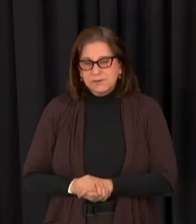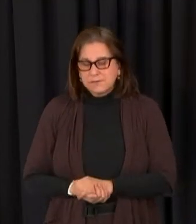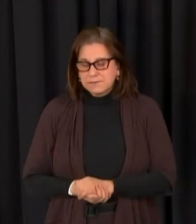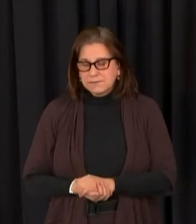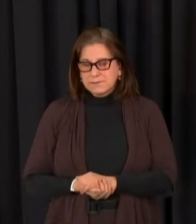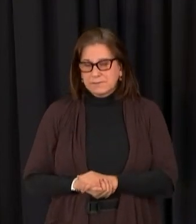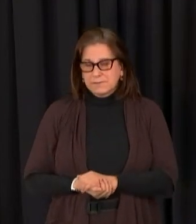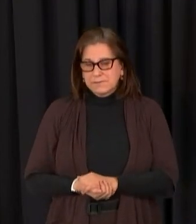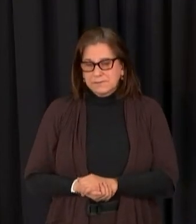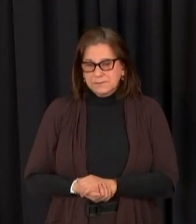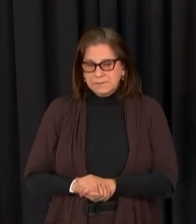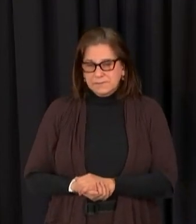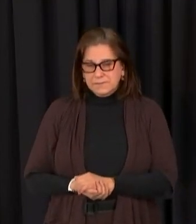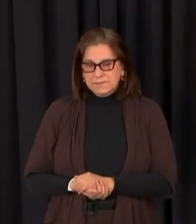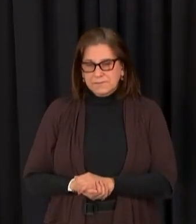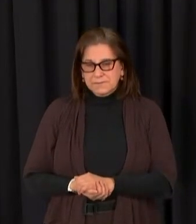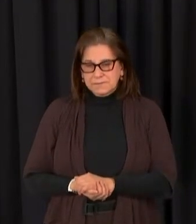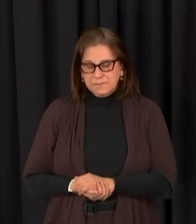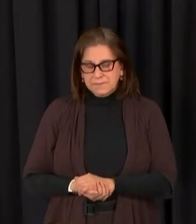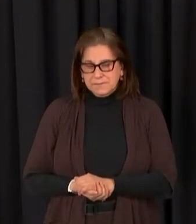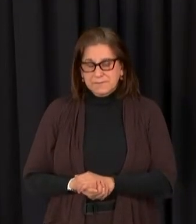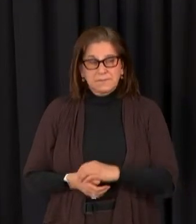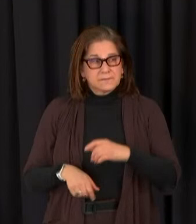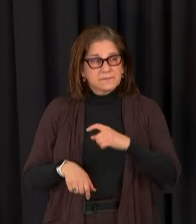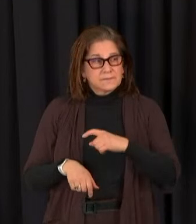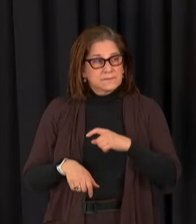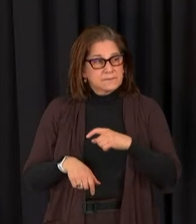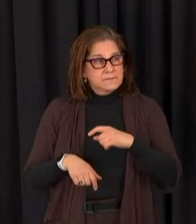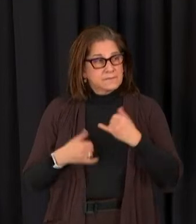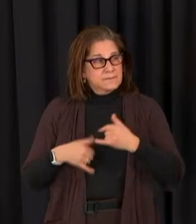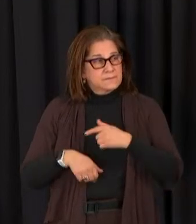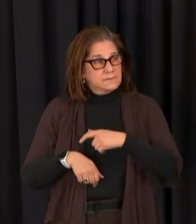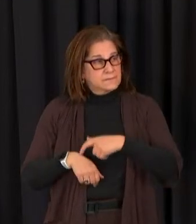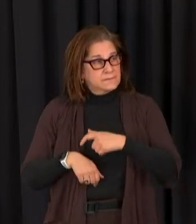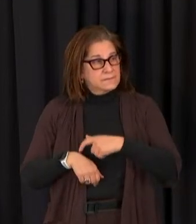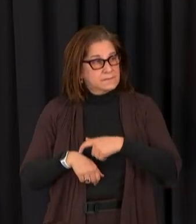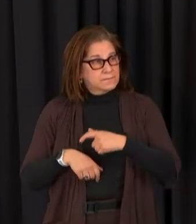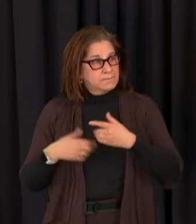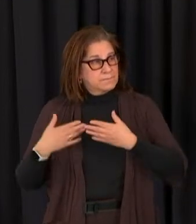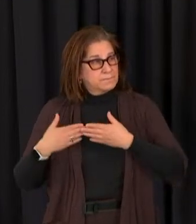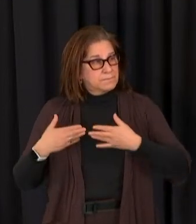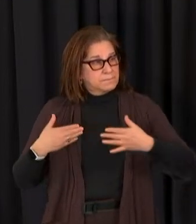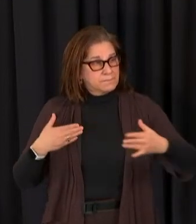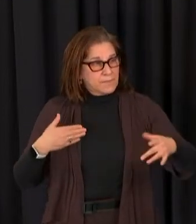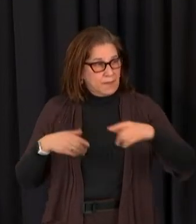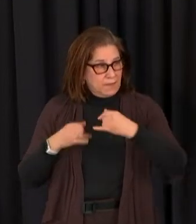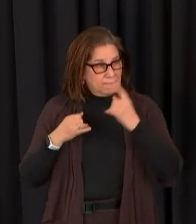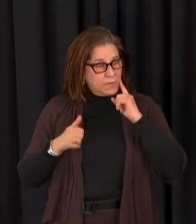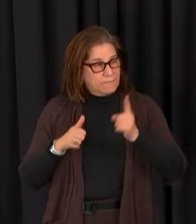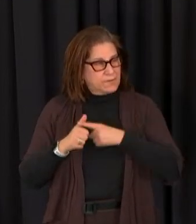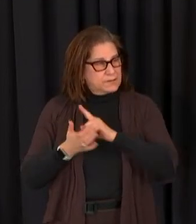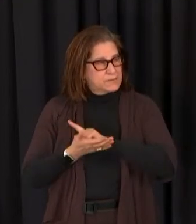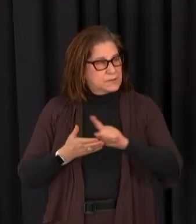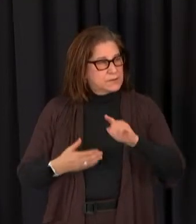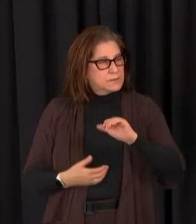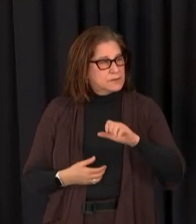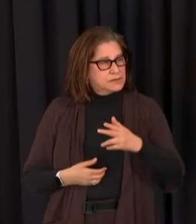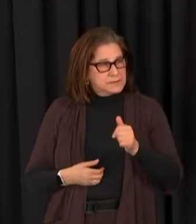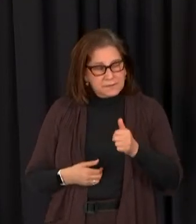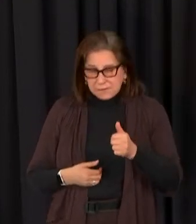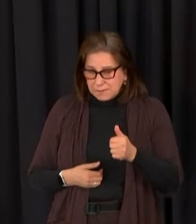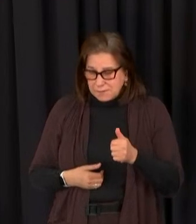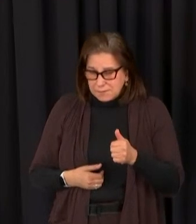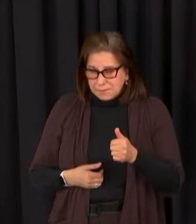review quickly the timeline for the first week. And I say for the first week because we will get into a different cadence in